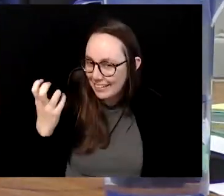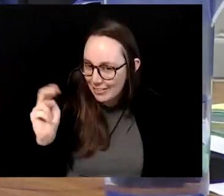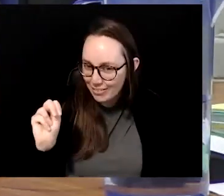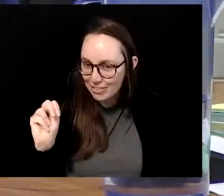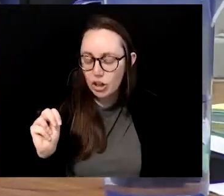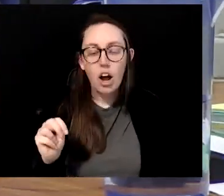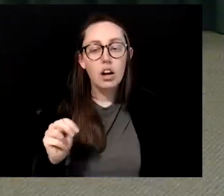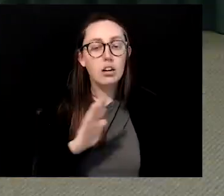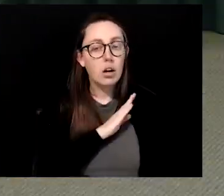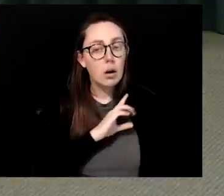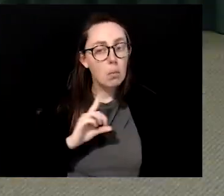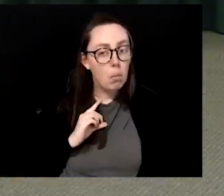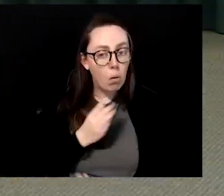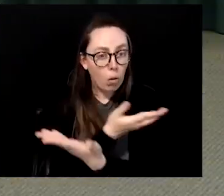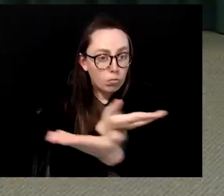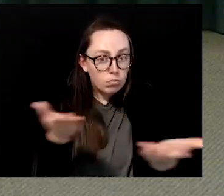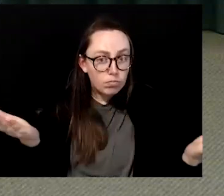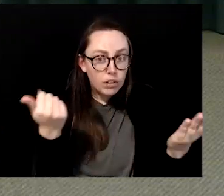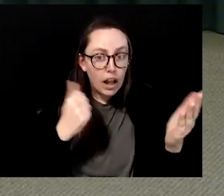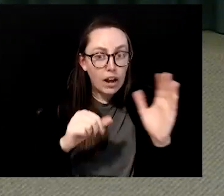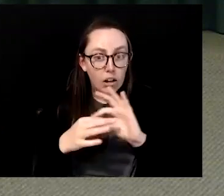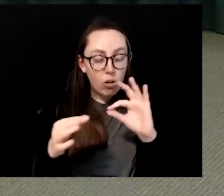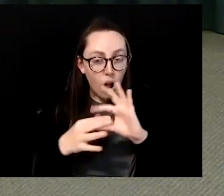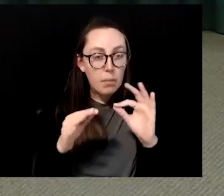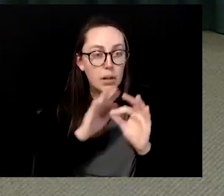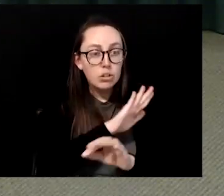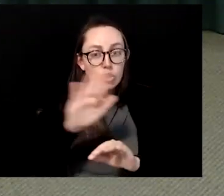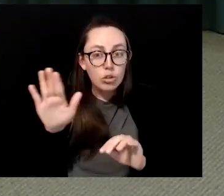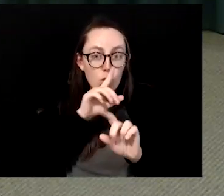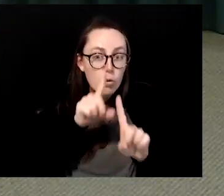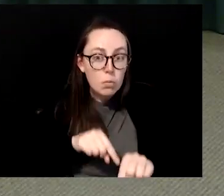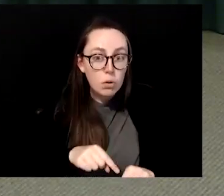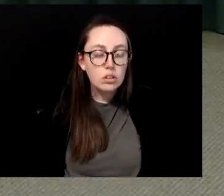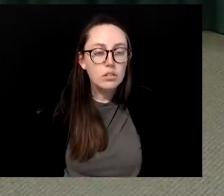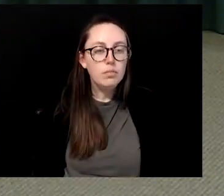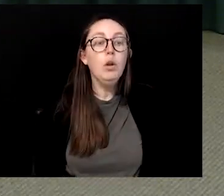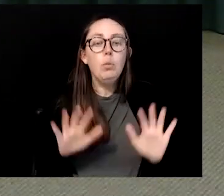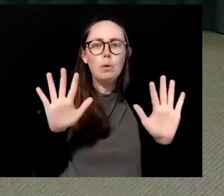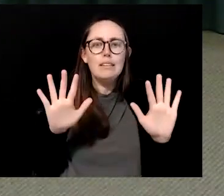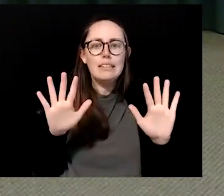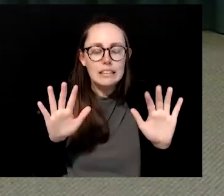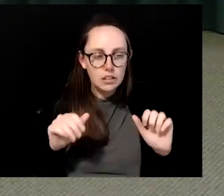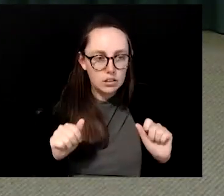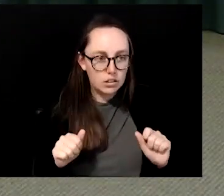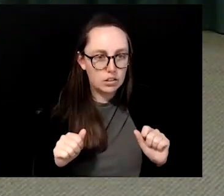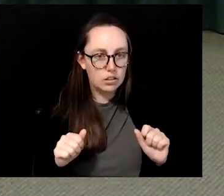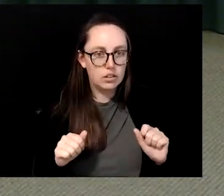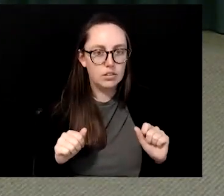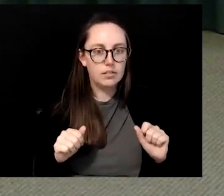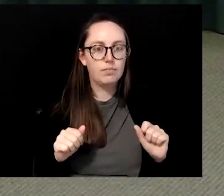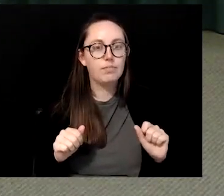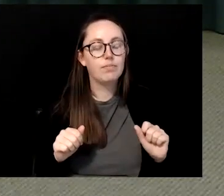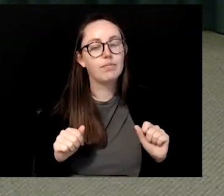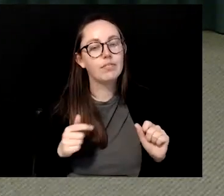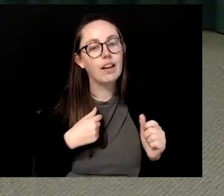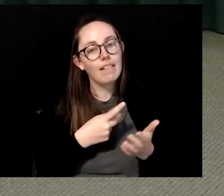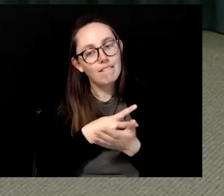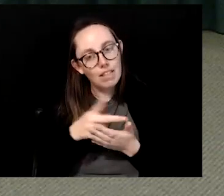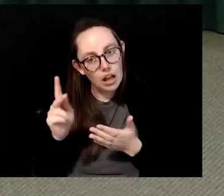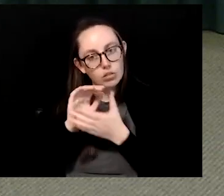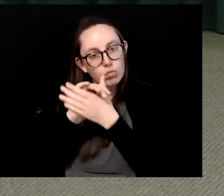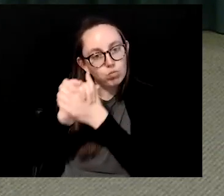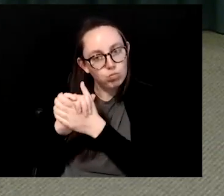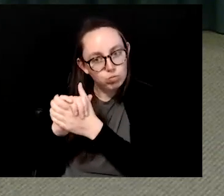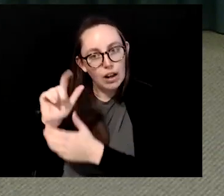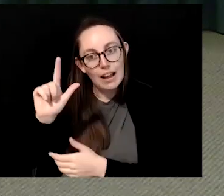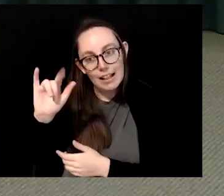select more comments and committee reports also I always wanted to know I also really failed to also congratulate Liz on joining